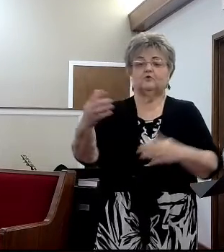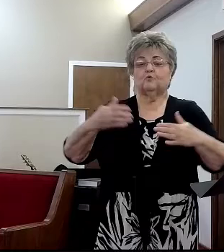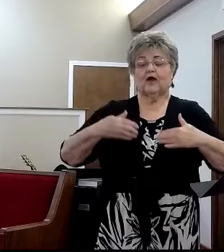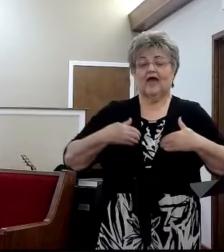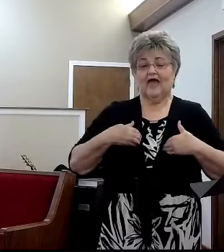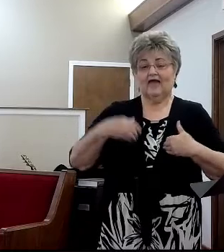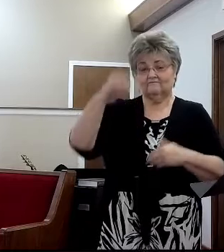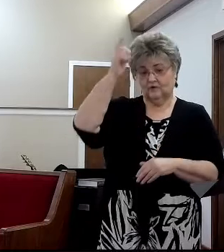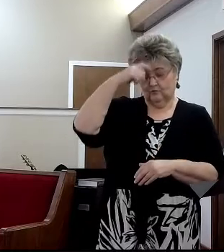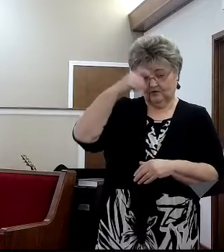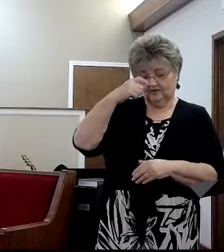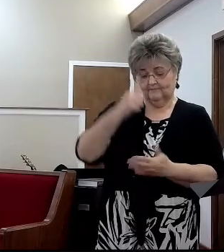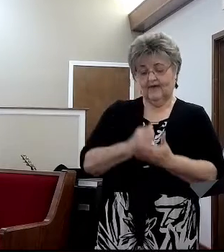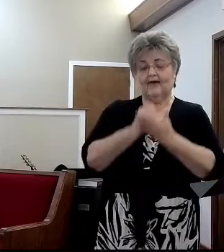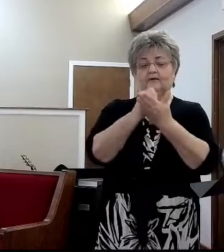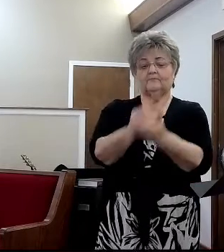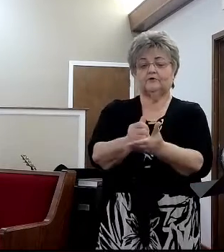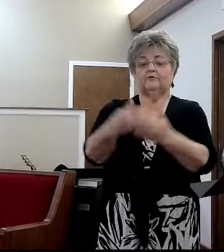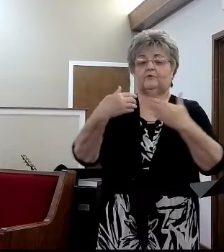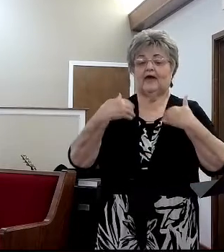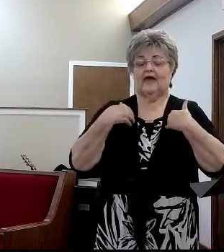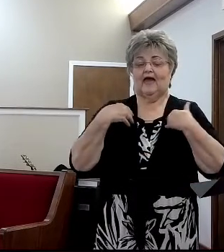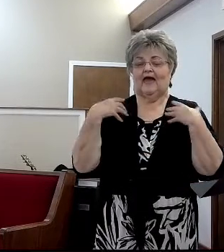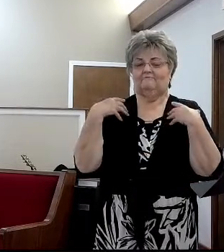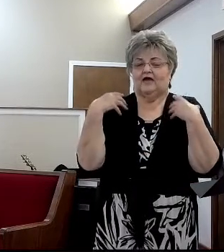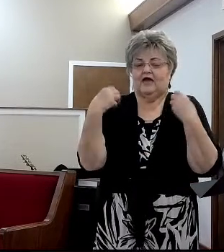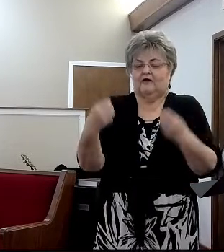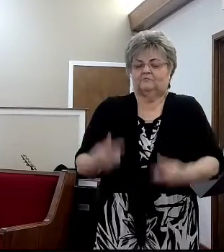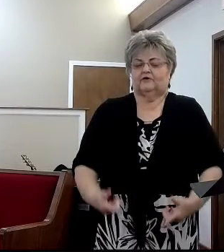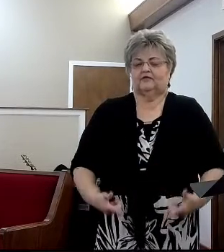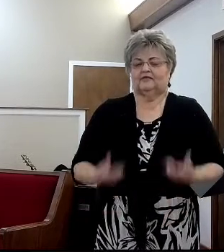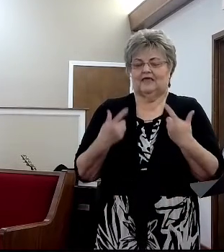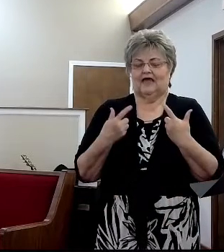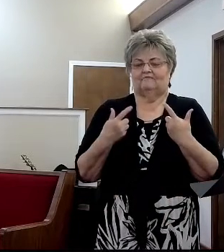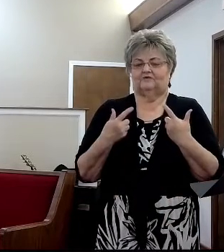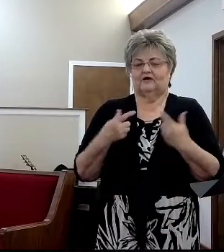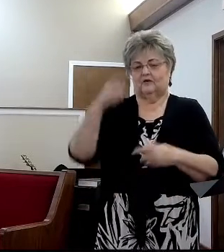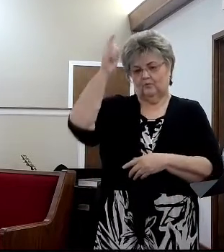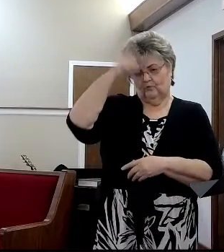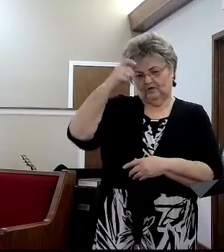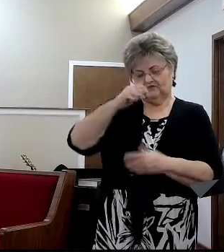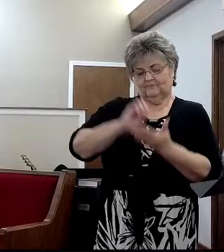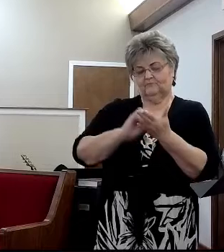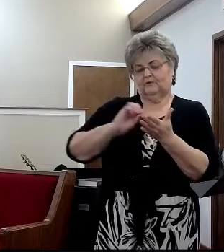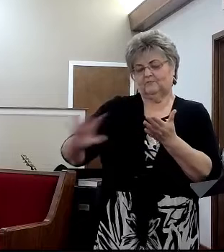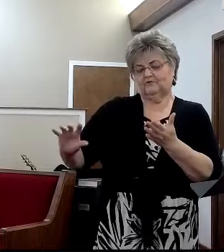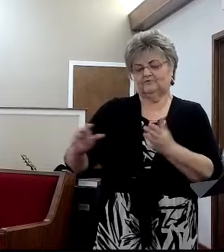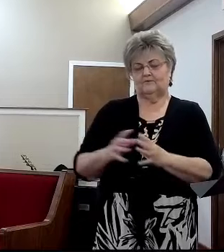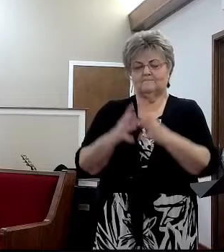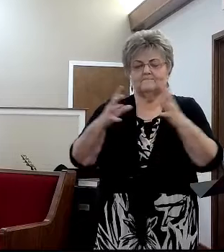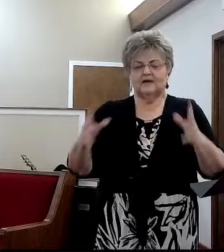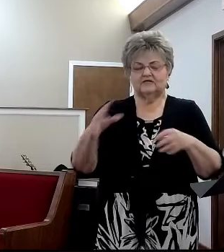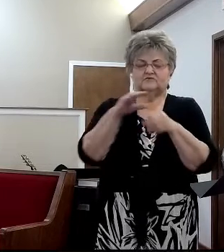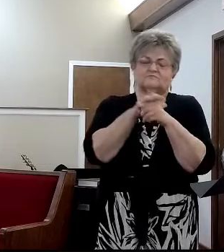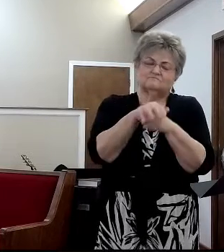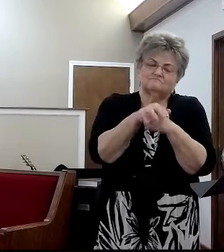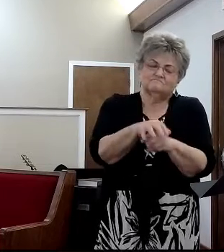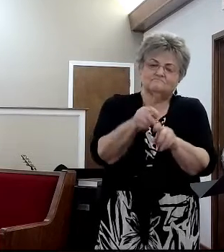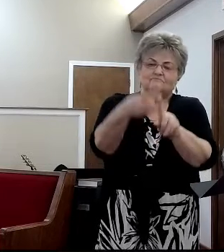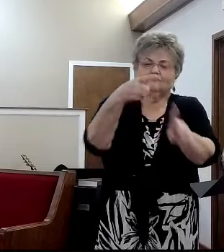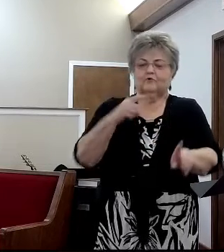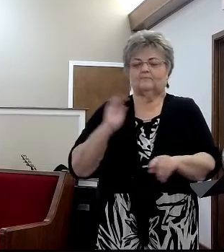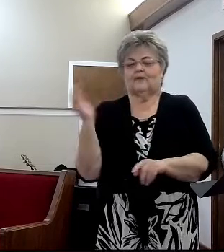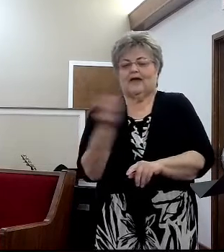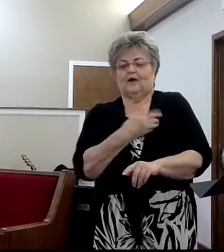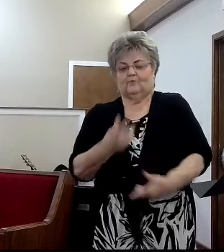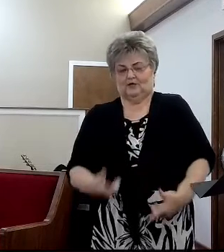it can help you in a healthy life. Living wisely removes a lot of stress from our lives. That in and of itself is going to help you live